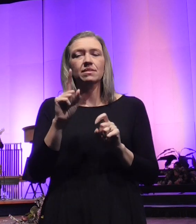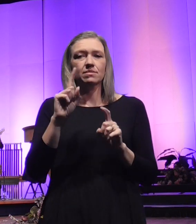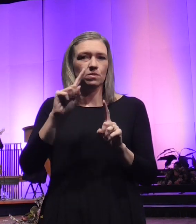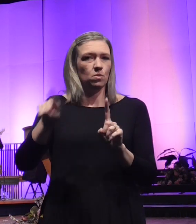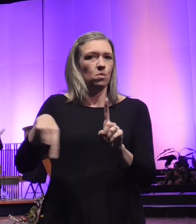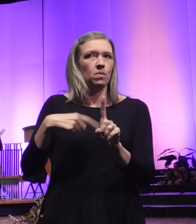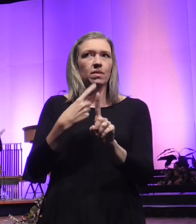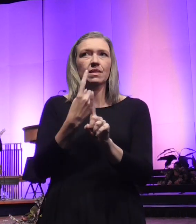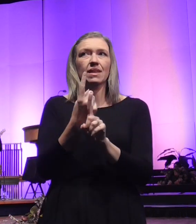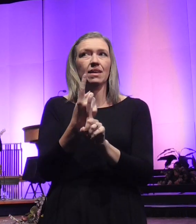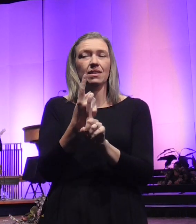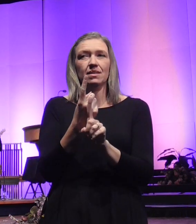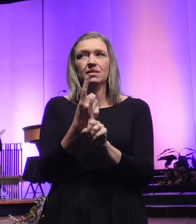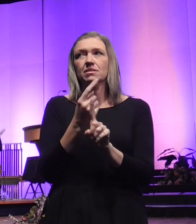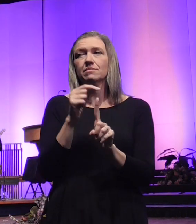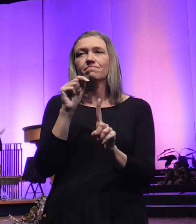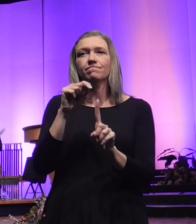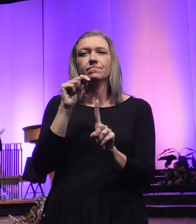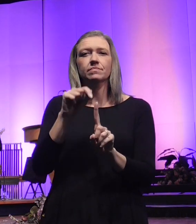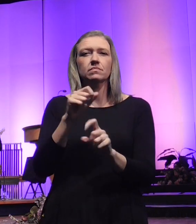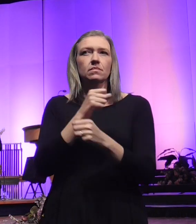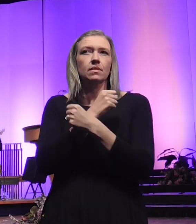There is only